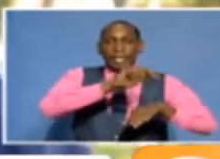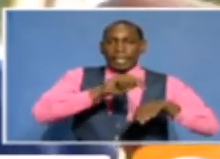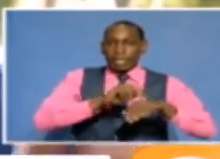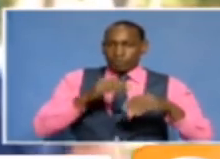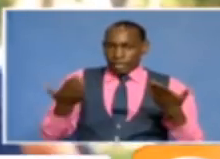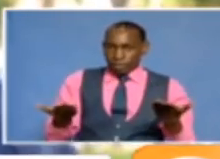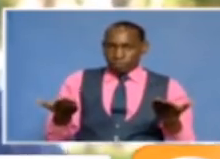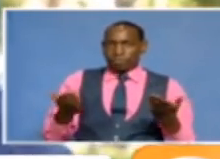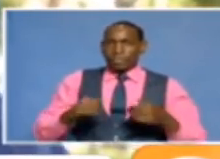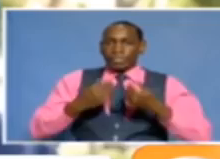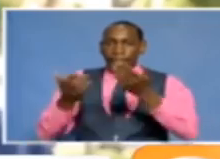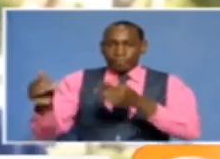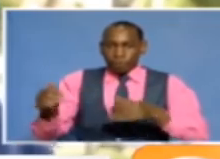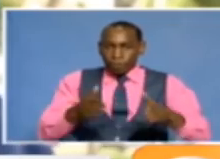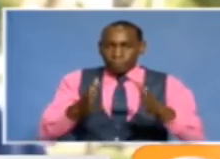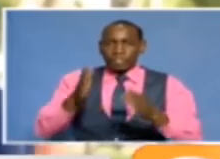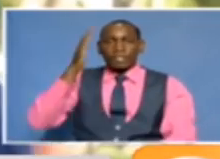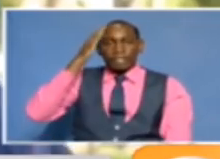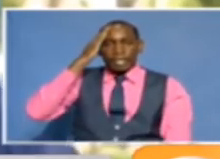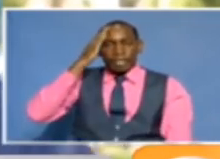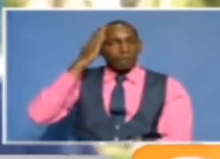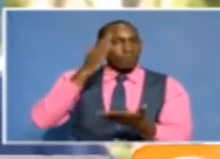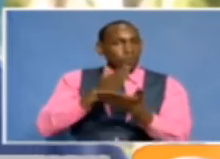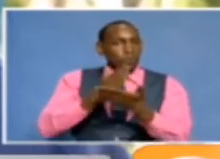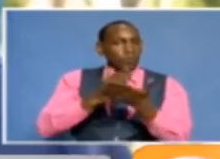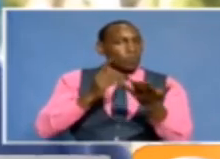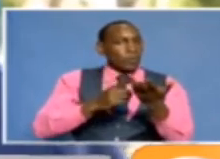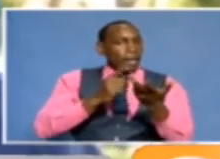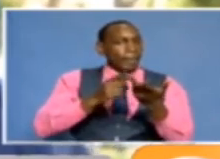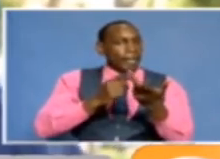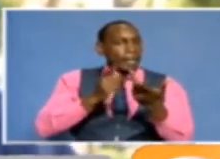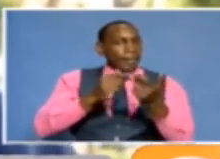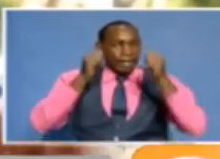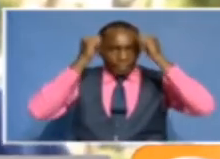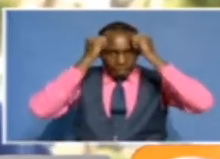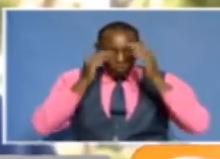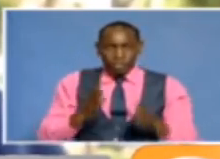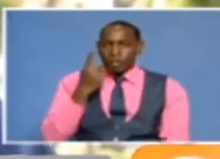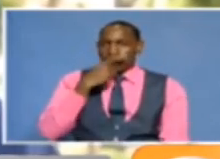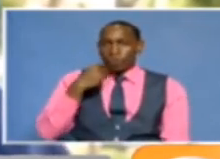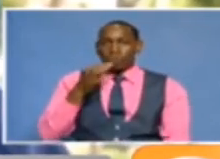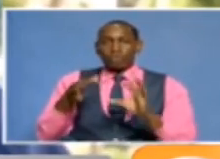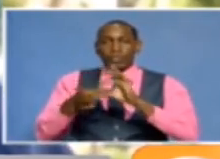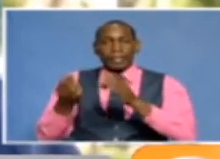will give them the opportunity to know accurate numbers of students who have